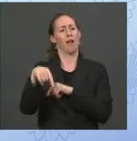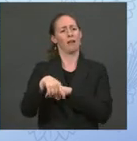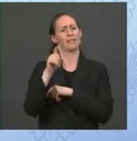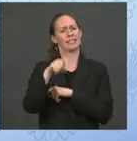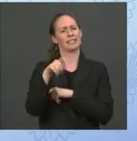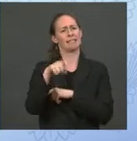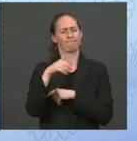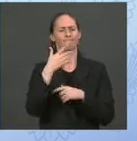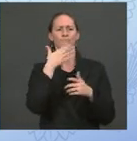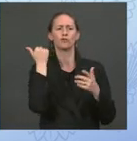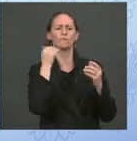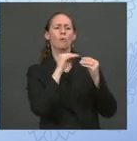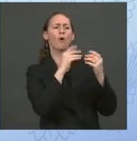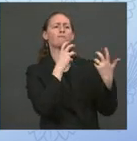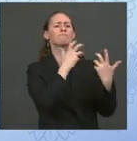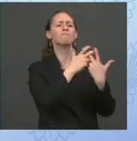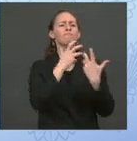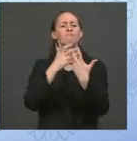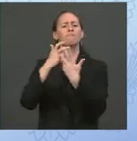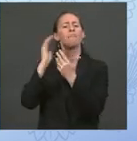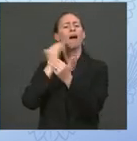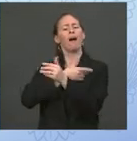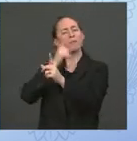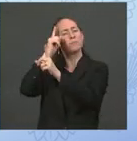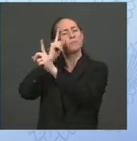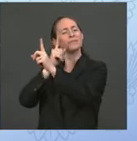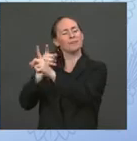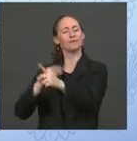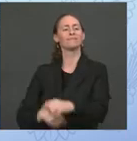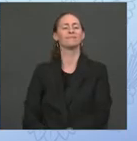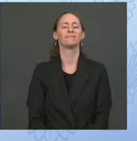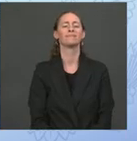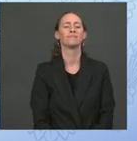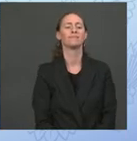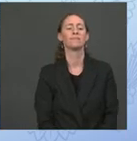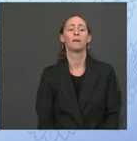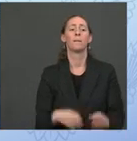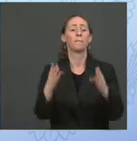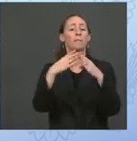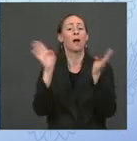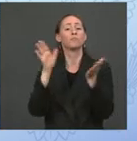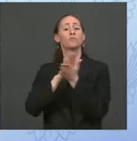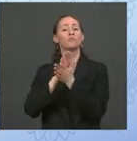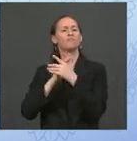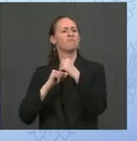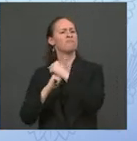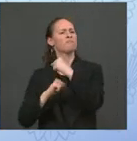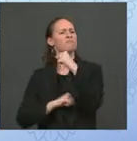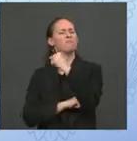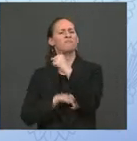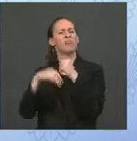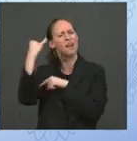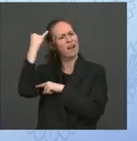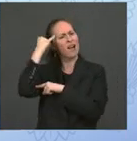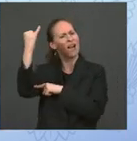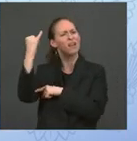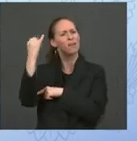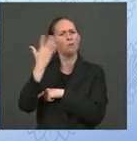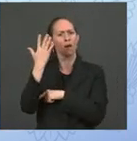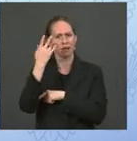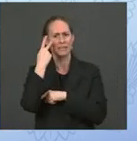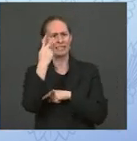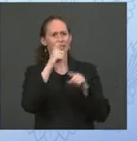our mission. Public schools were founded on the idea of bridging equity gaps in our communities, and there are gaps in our social